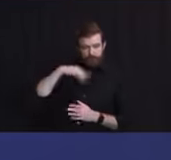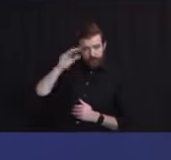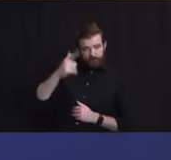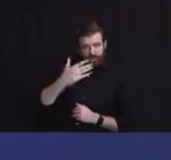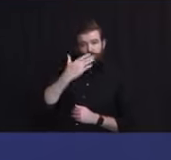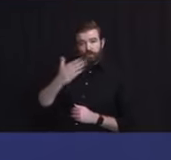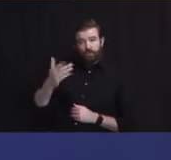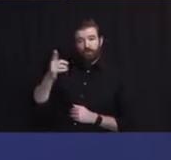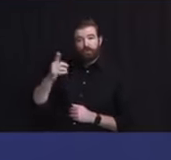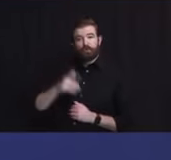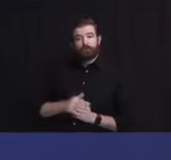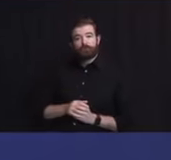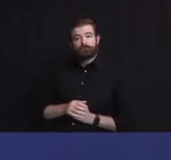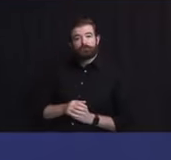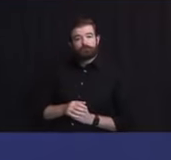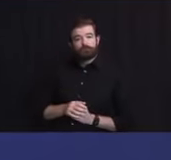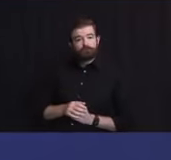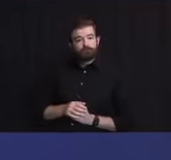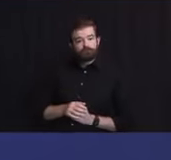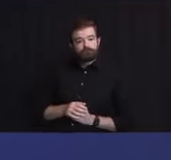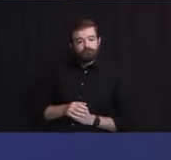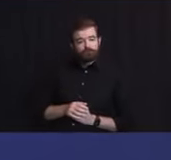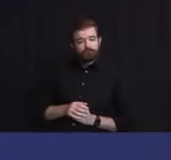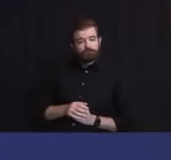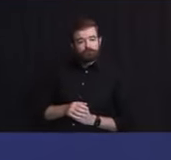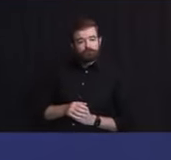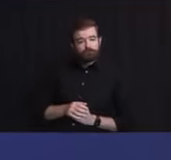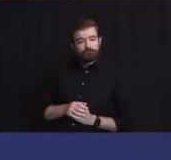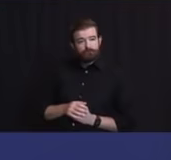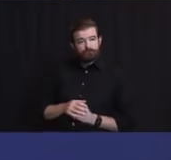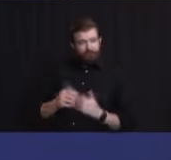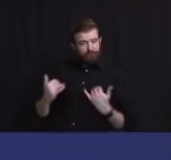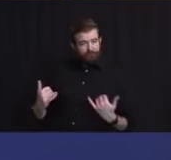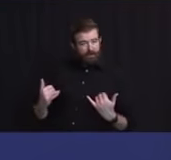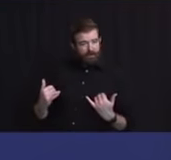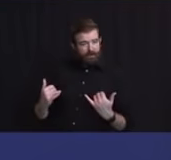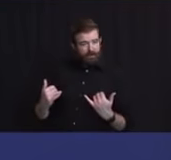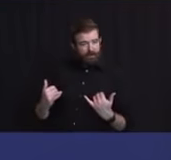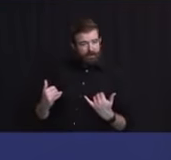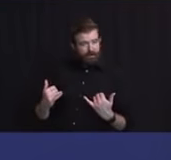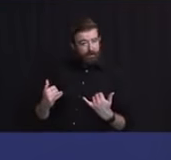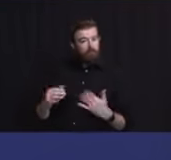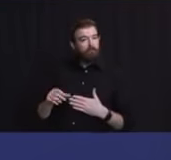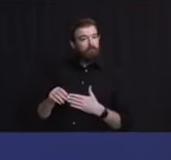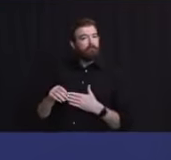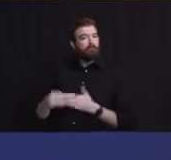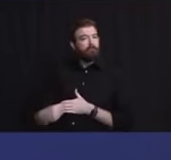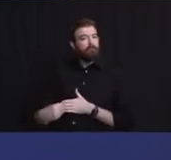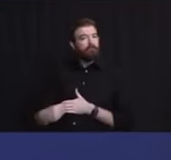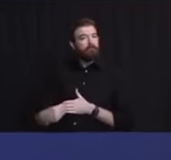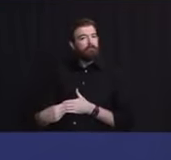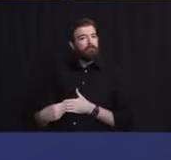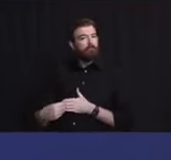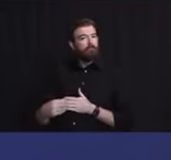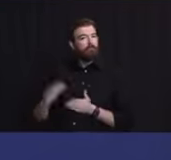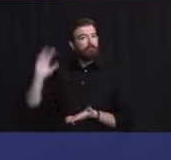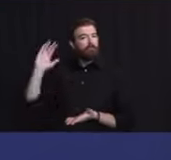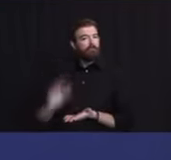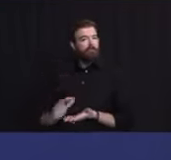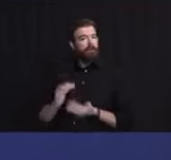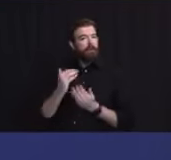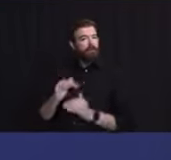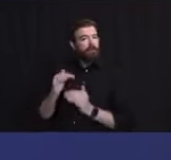Likewise. So, given the restrictions how many restrictions are being relaxed, I'm curious to what extent you need the 4.7 million June